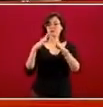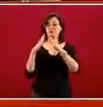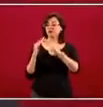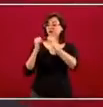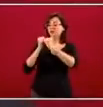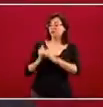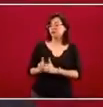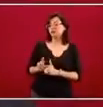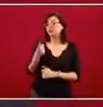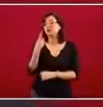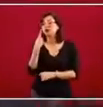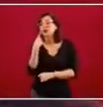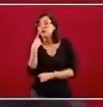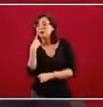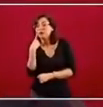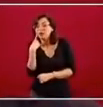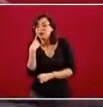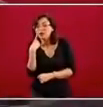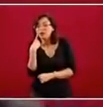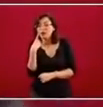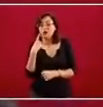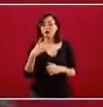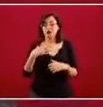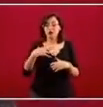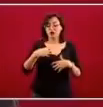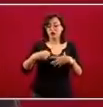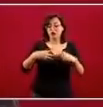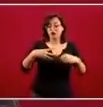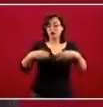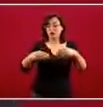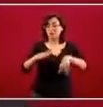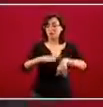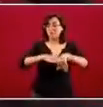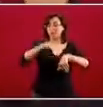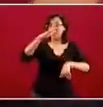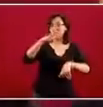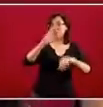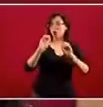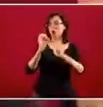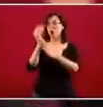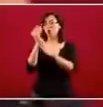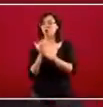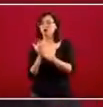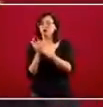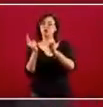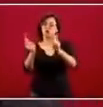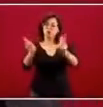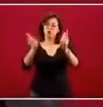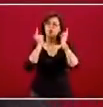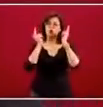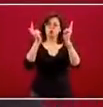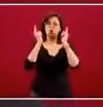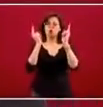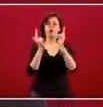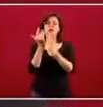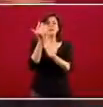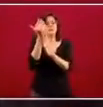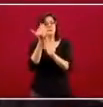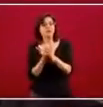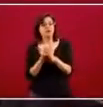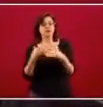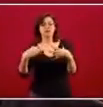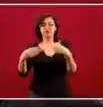mitigation measures, we will see changes in the inclination of this